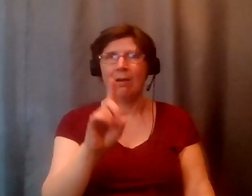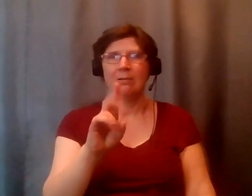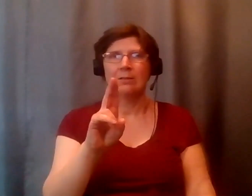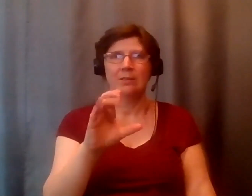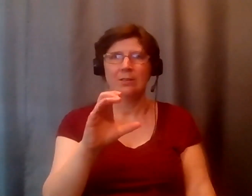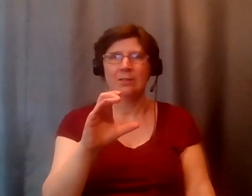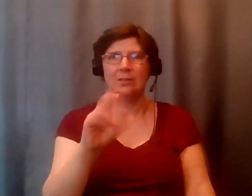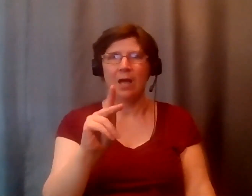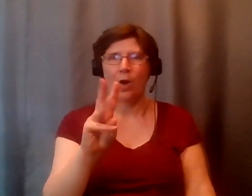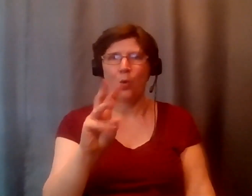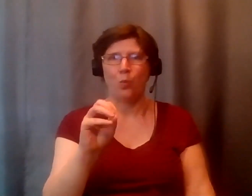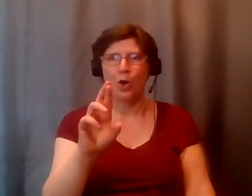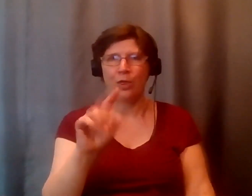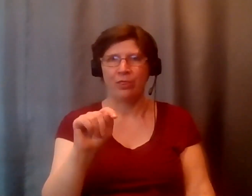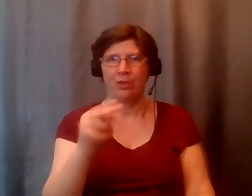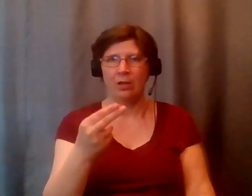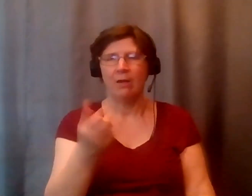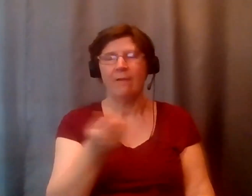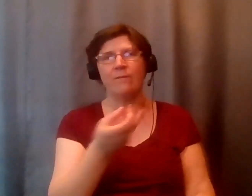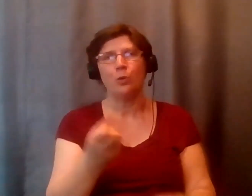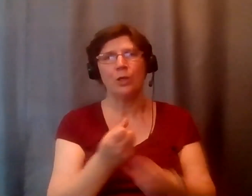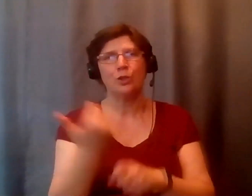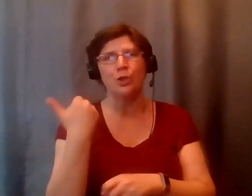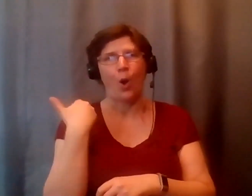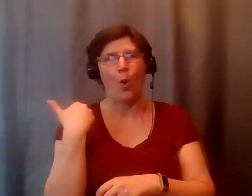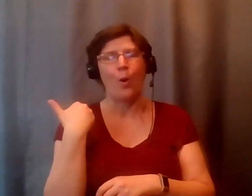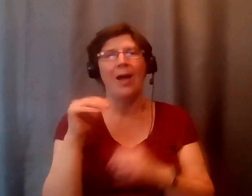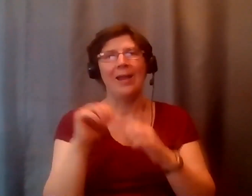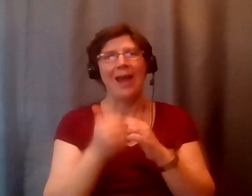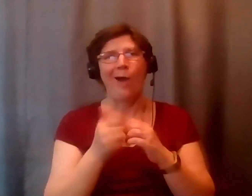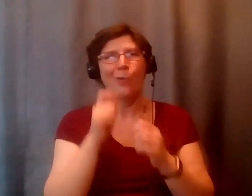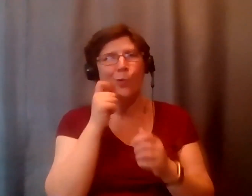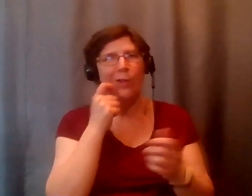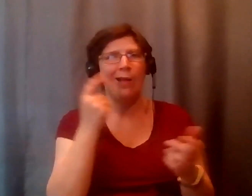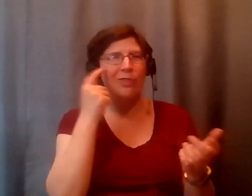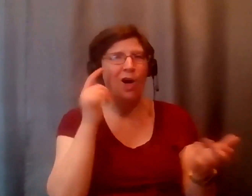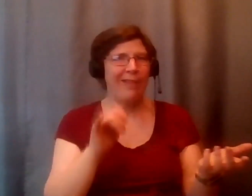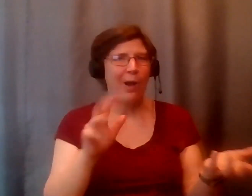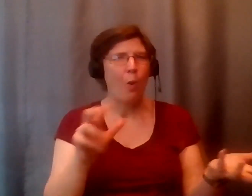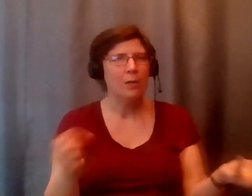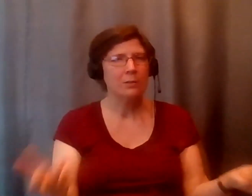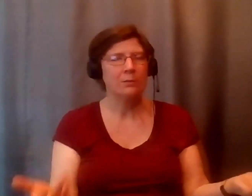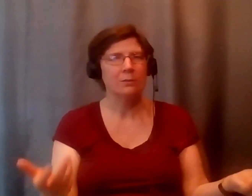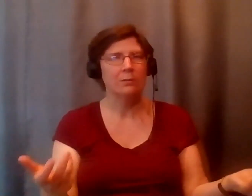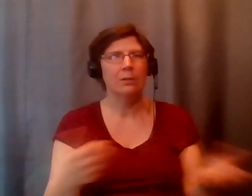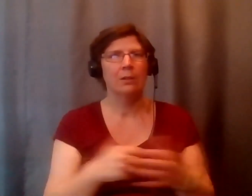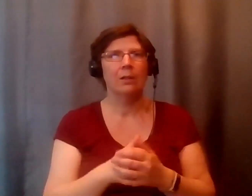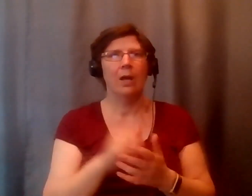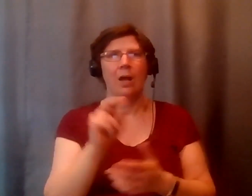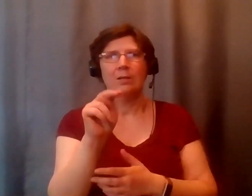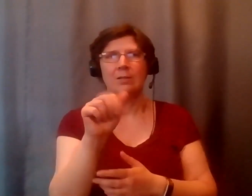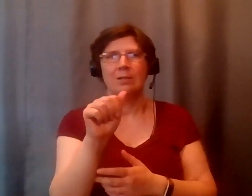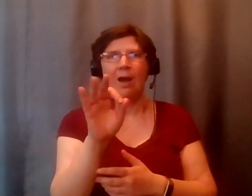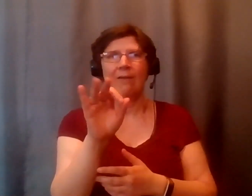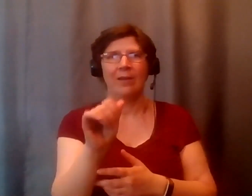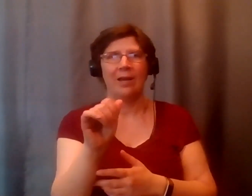a few years ago, and how cool I thought that was. And Nafia thought it was just cool